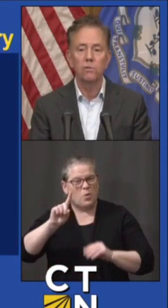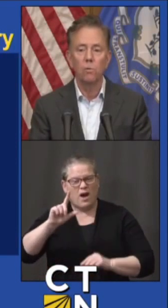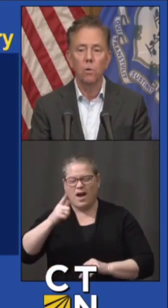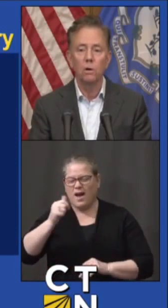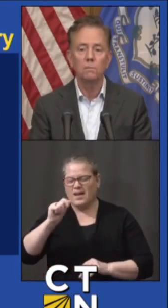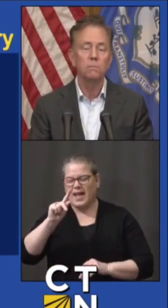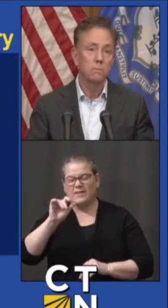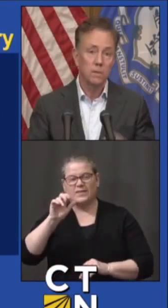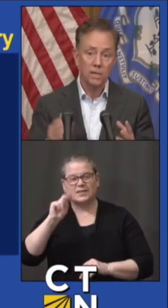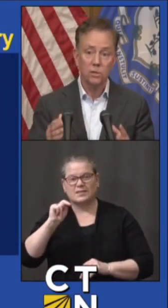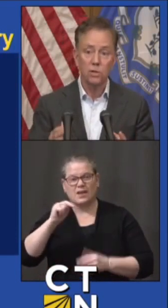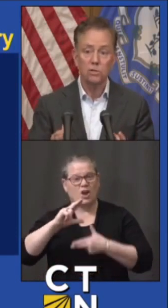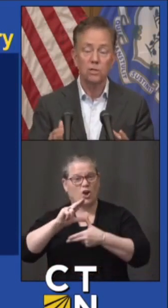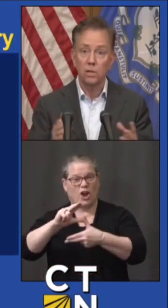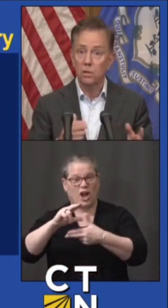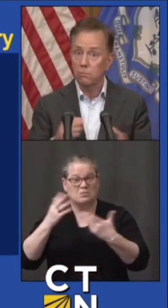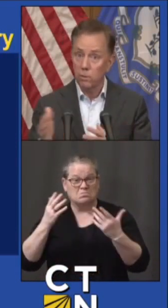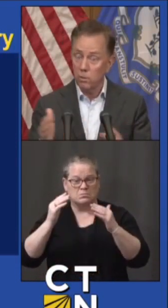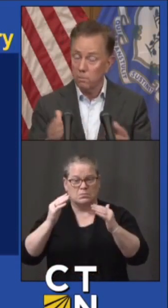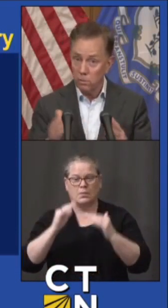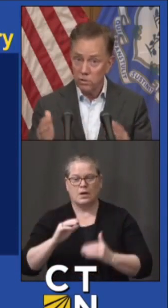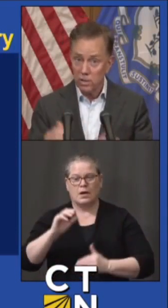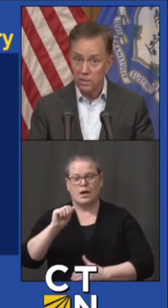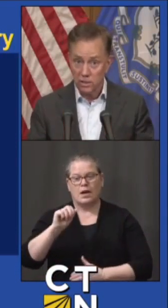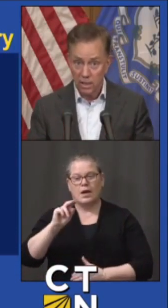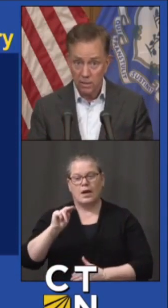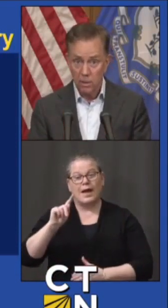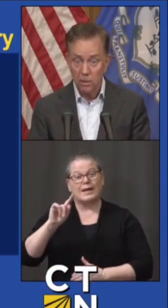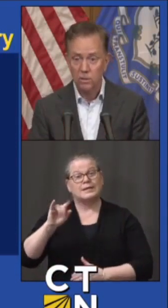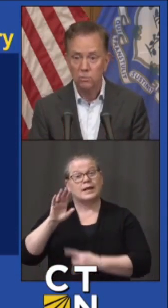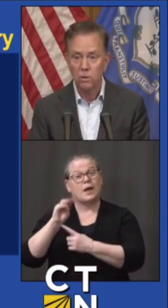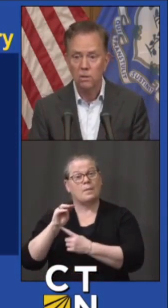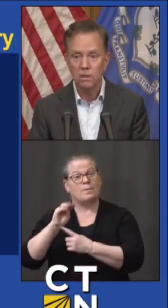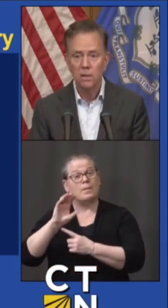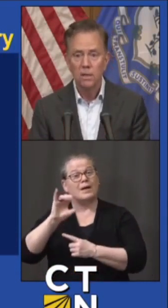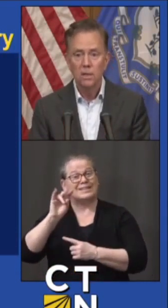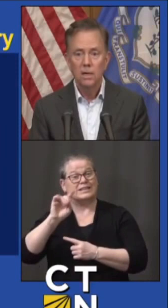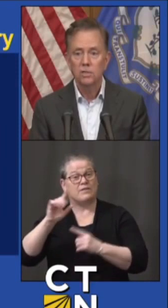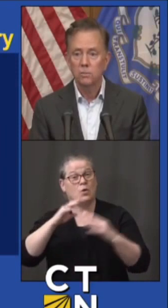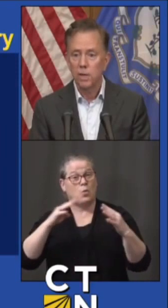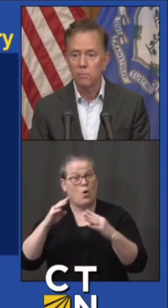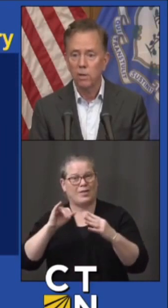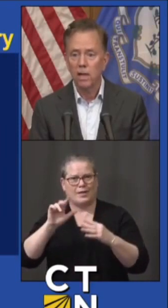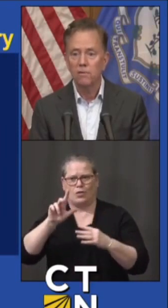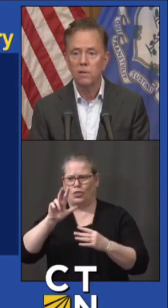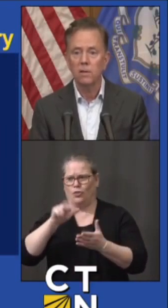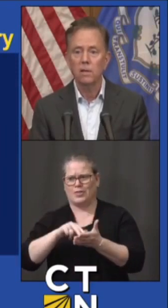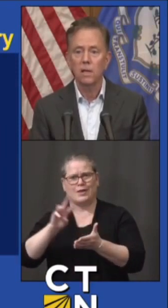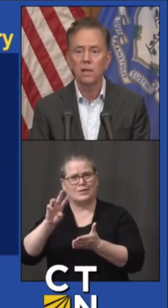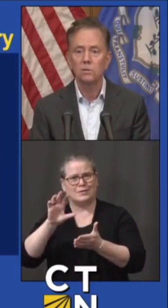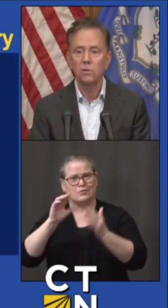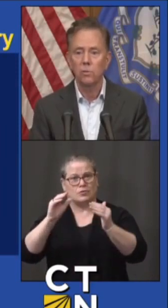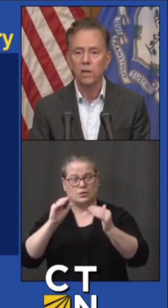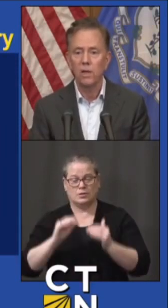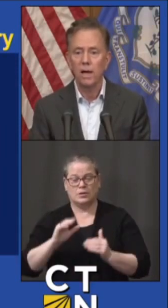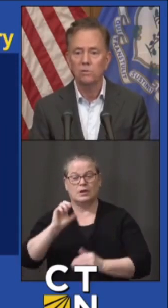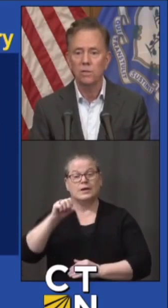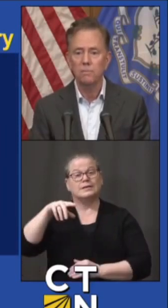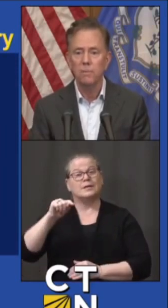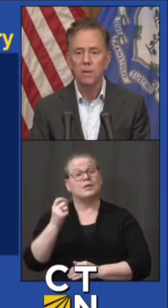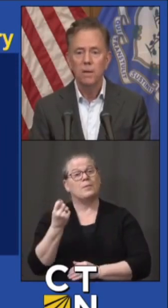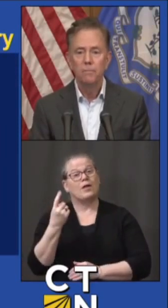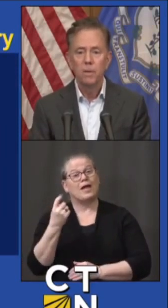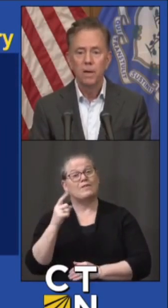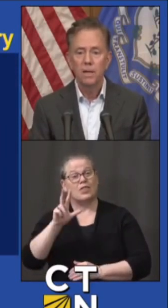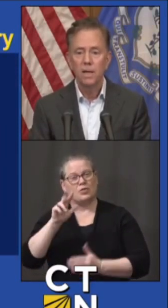in the Civil War, that's 3,600. We were on both sides of that, Americans were. September 11th, a little under